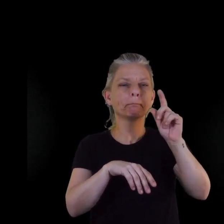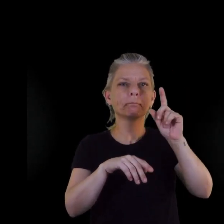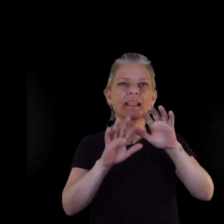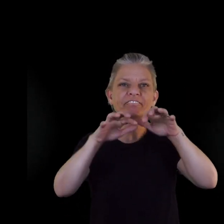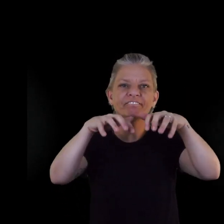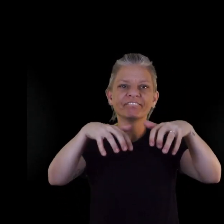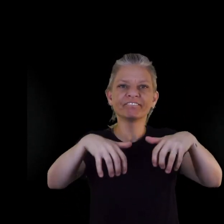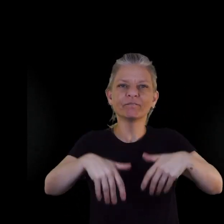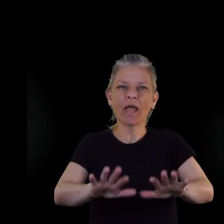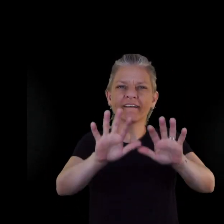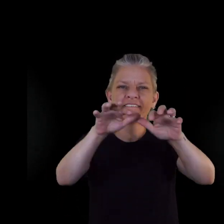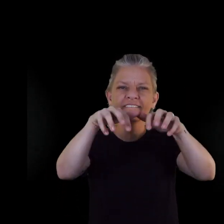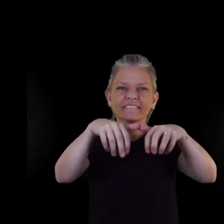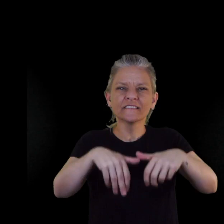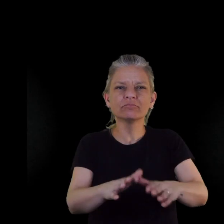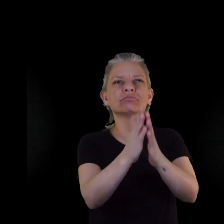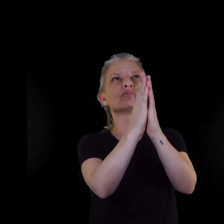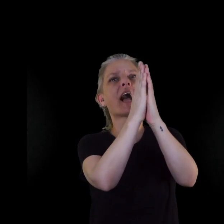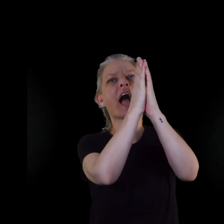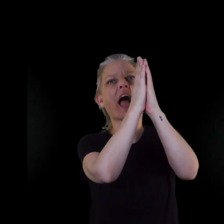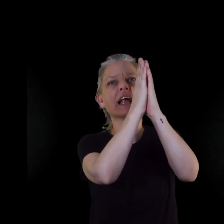waves or kneeling for prayer.